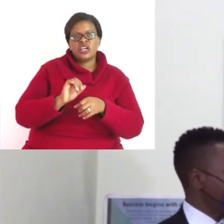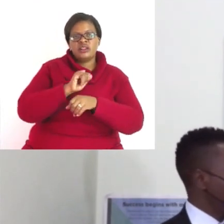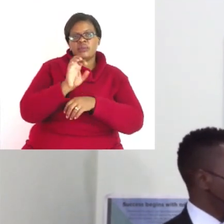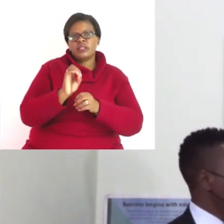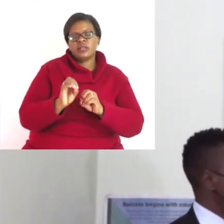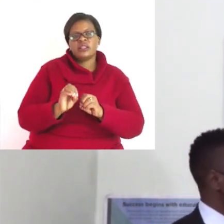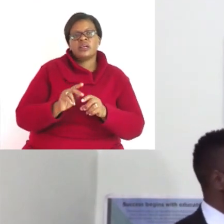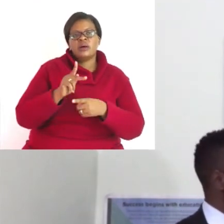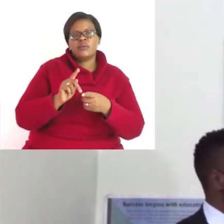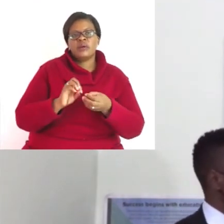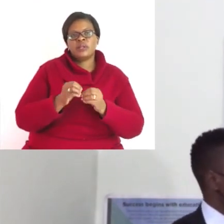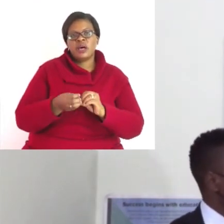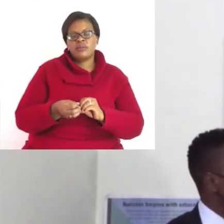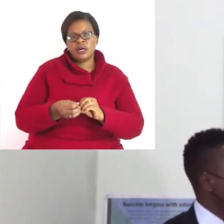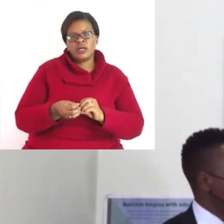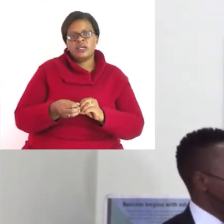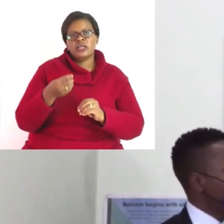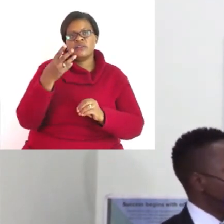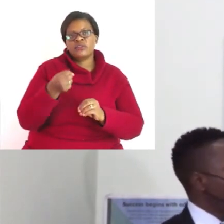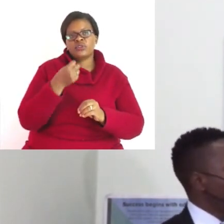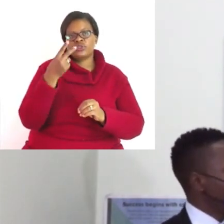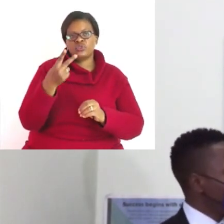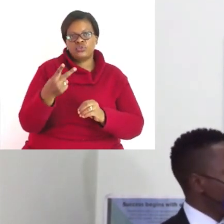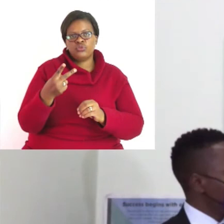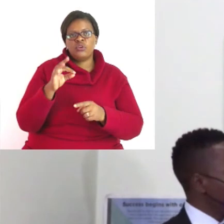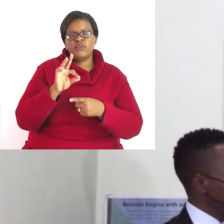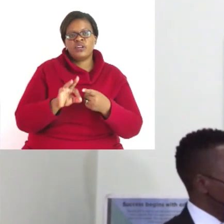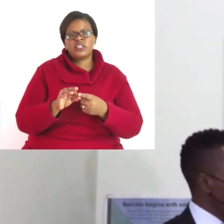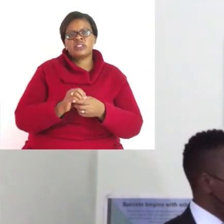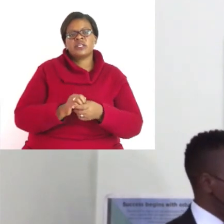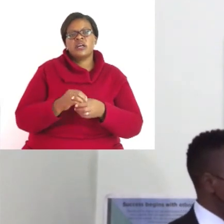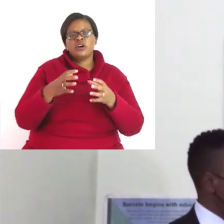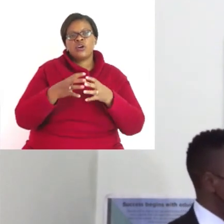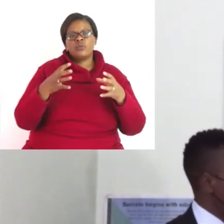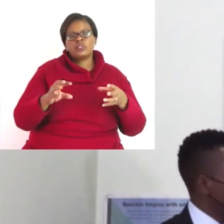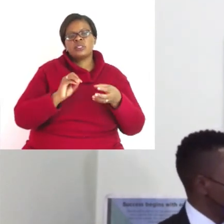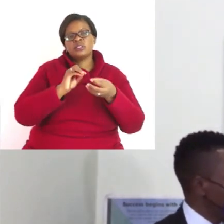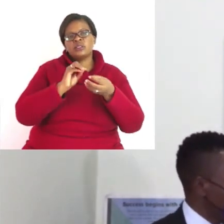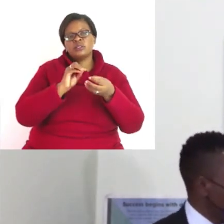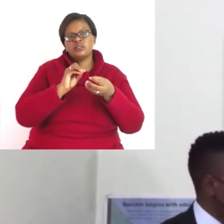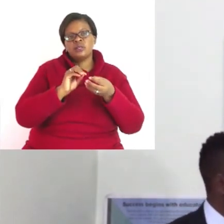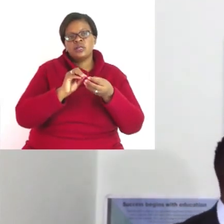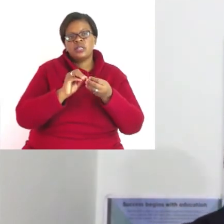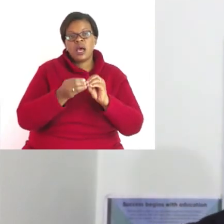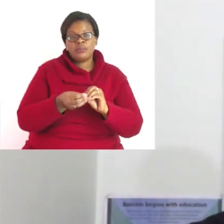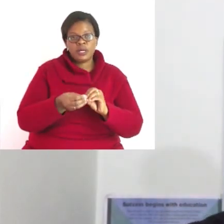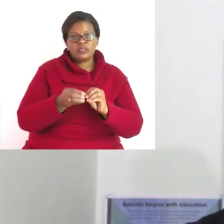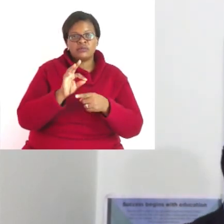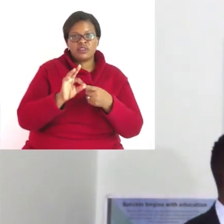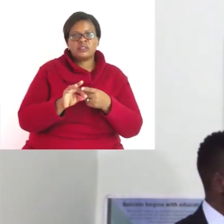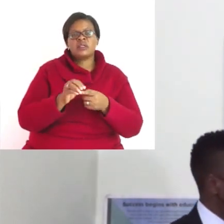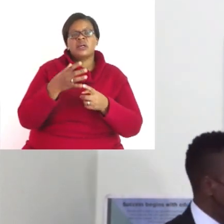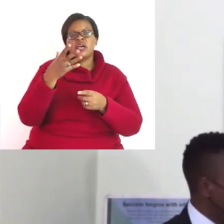in itself. Composite number, a number with more than 2 factors. Writing as a